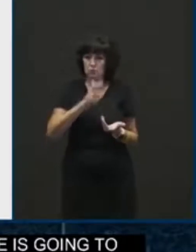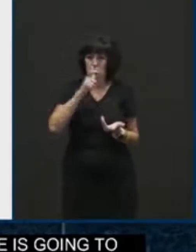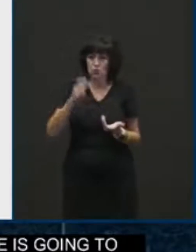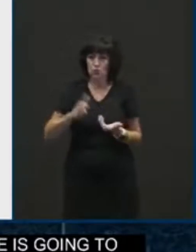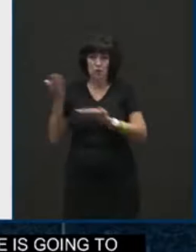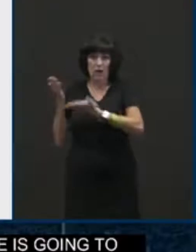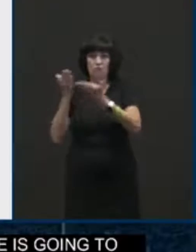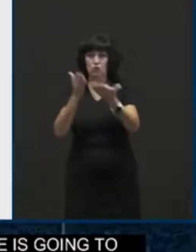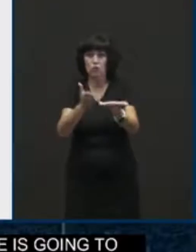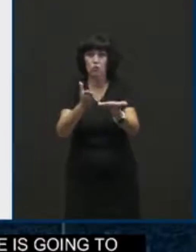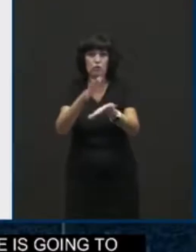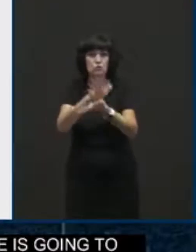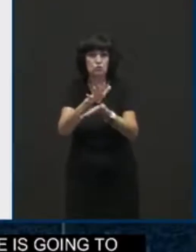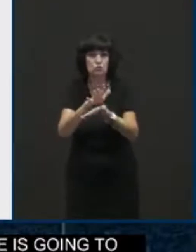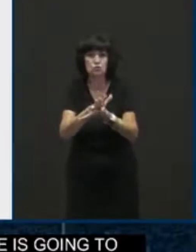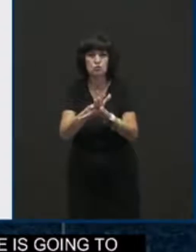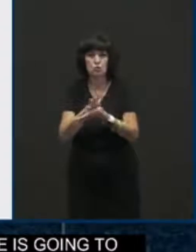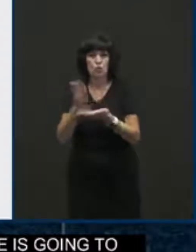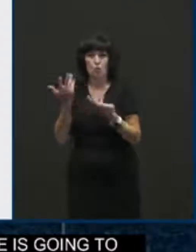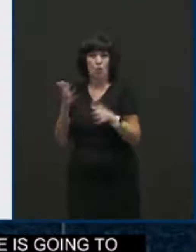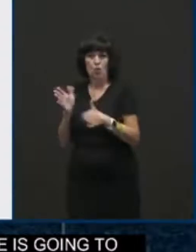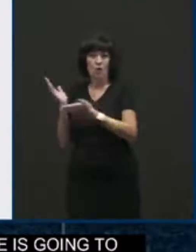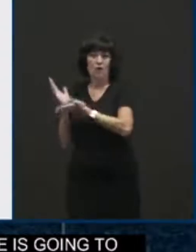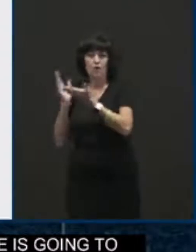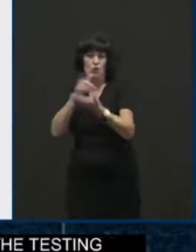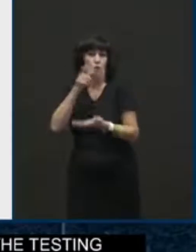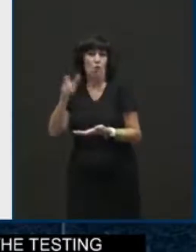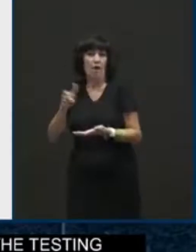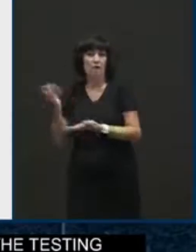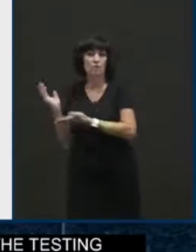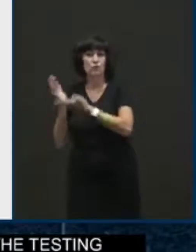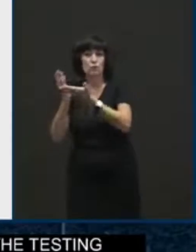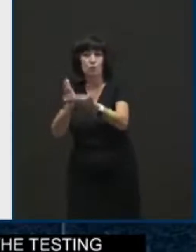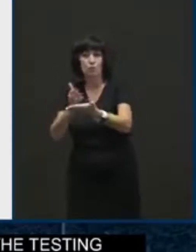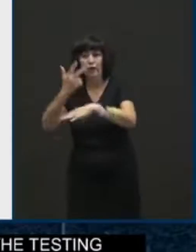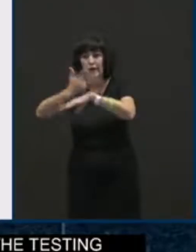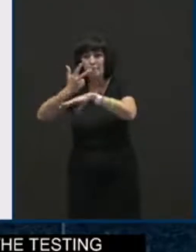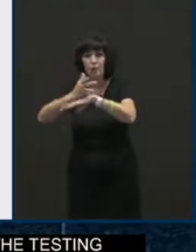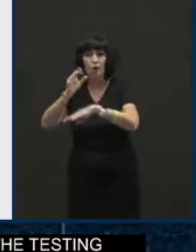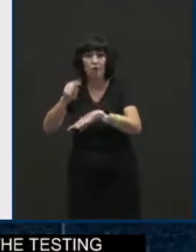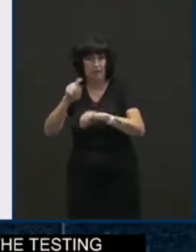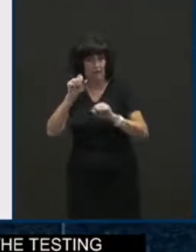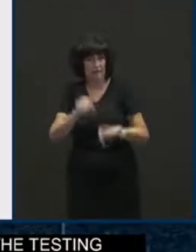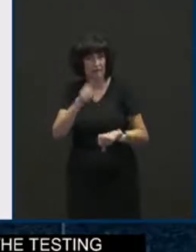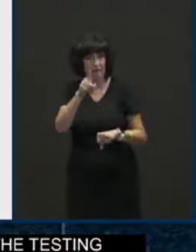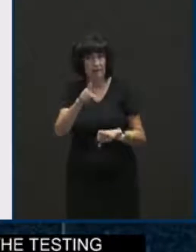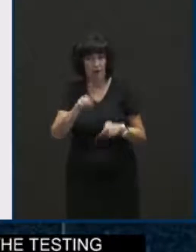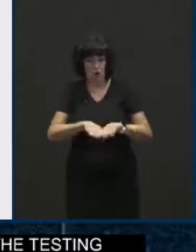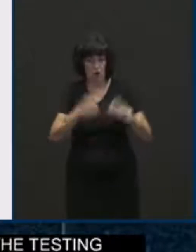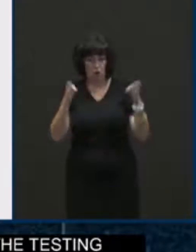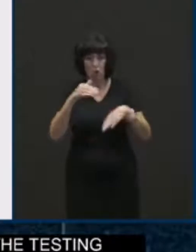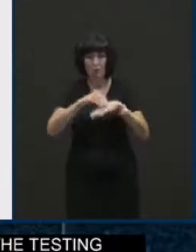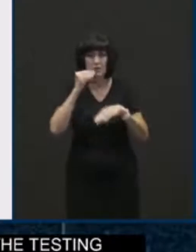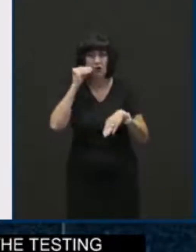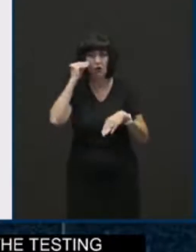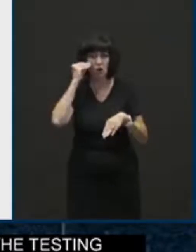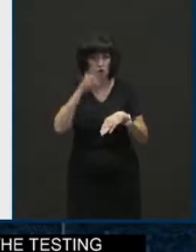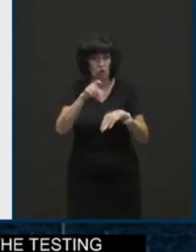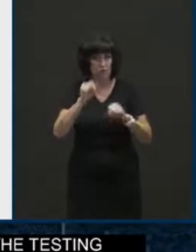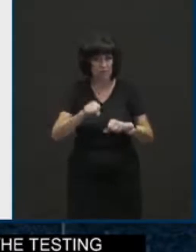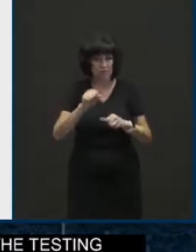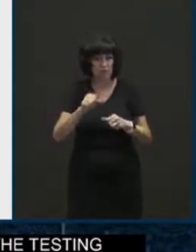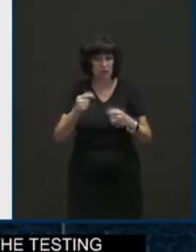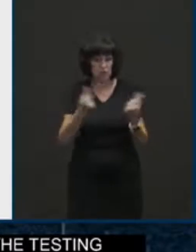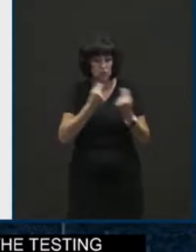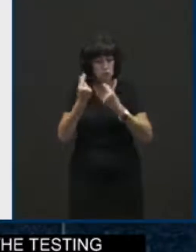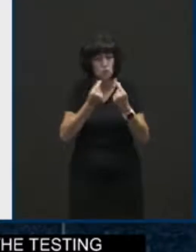or a school near you. We'll take the test to you, and you can download it, and it'll be easier all the way around. And we're going to continue, I